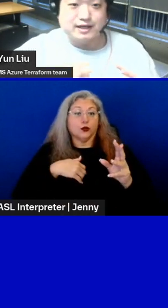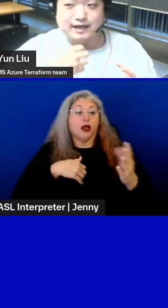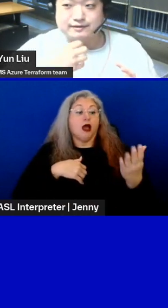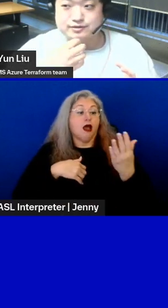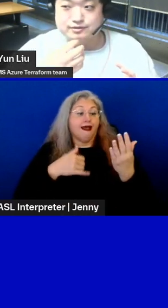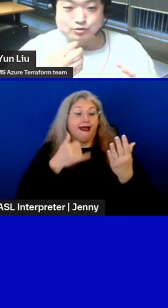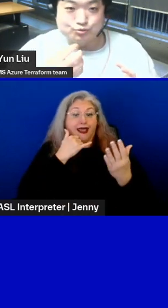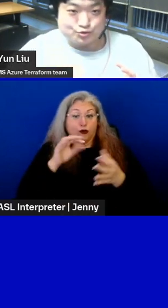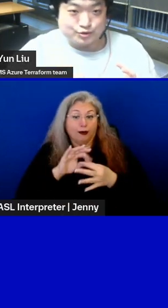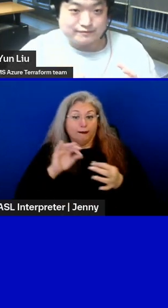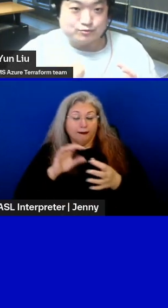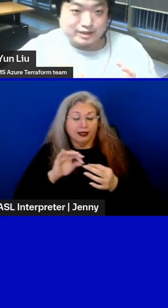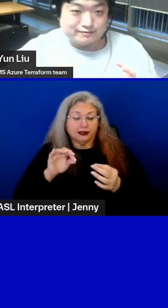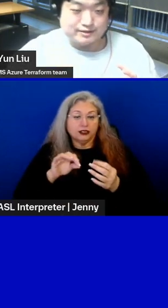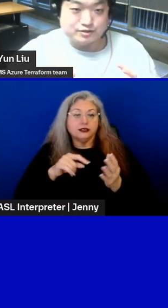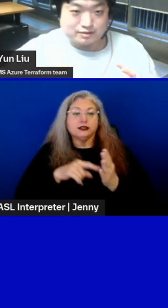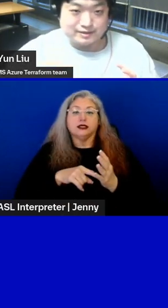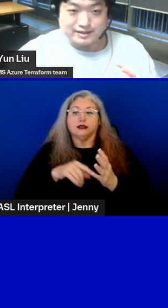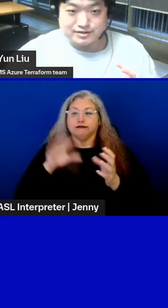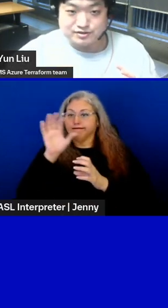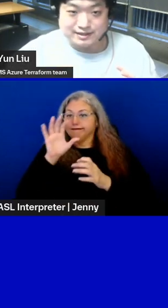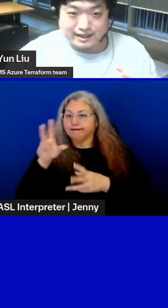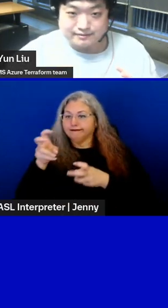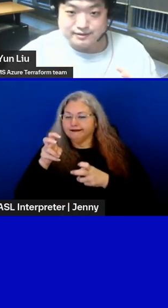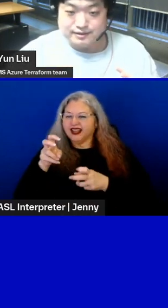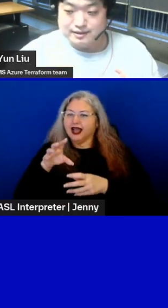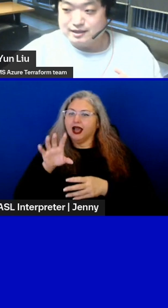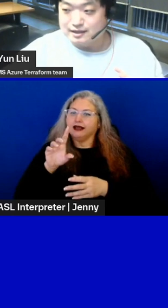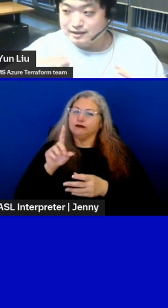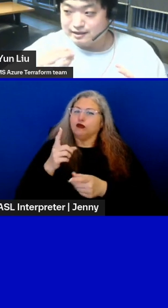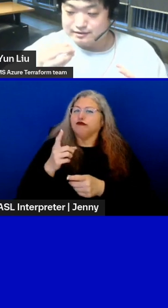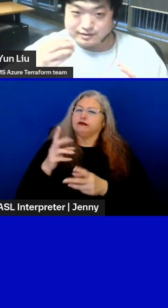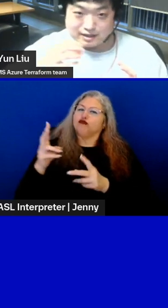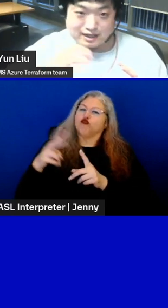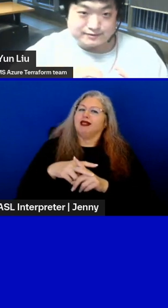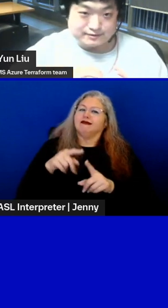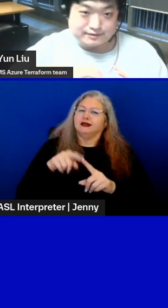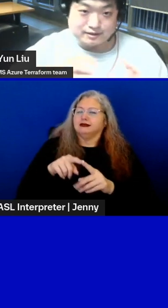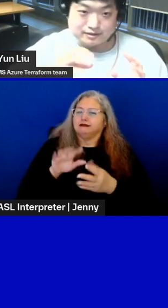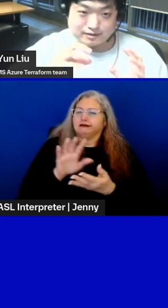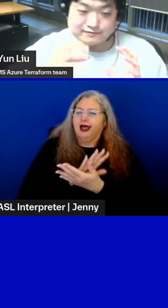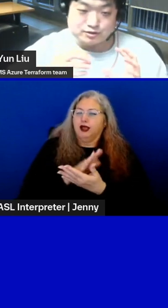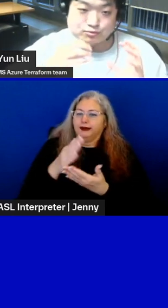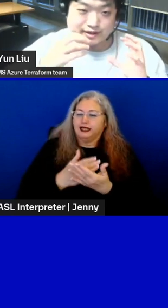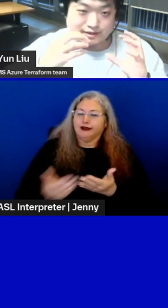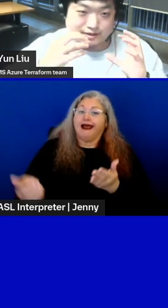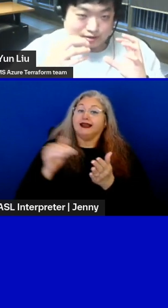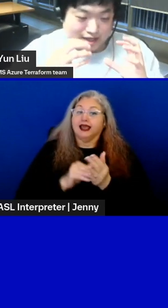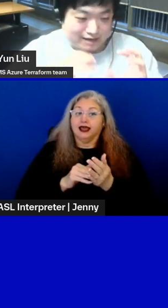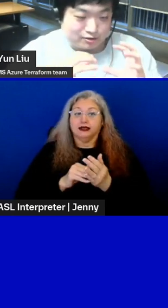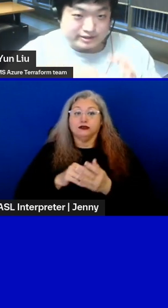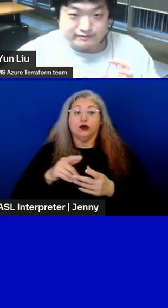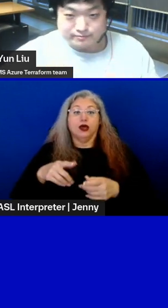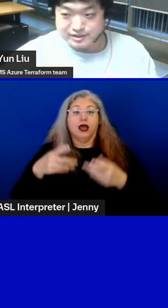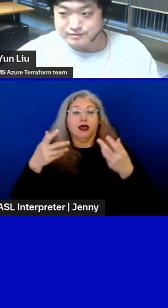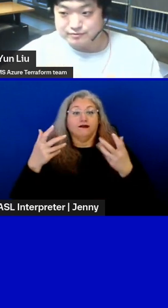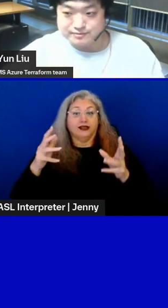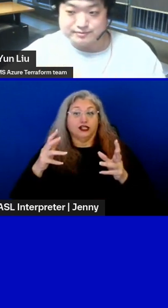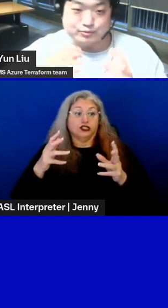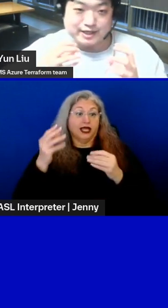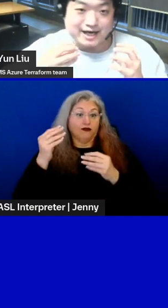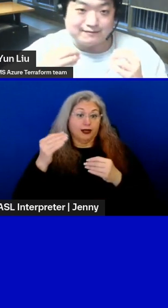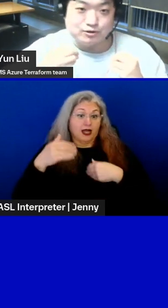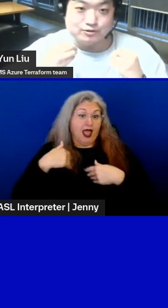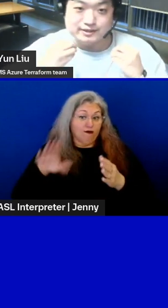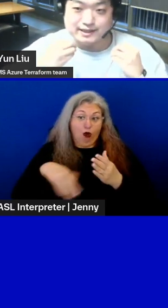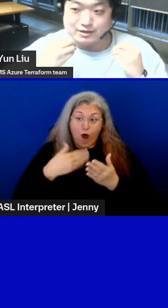message and retrieve relevant documentations again. And after we have all the information, for